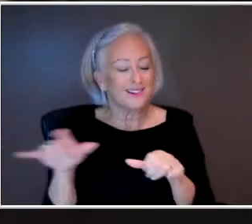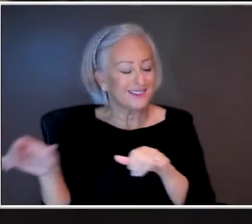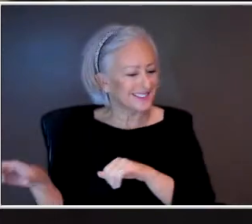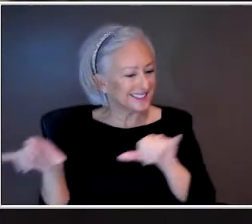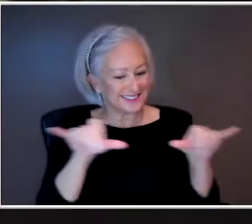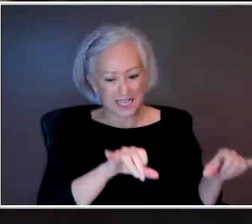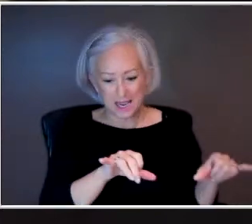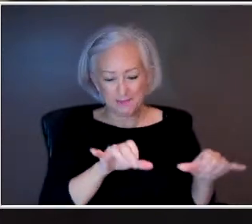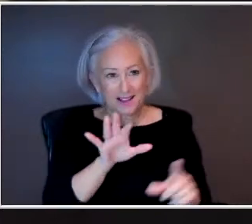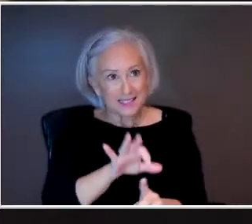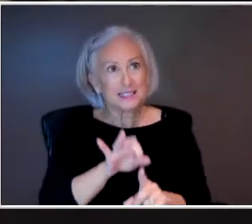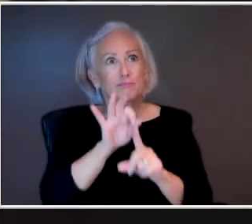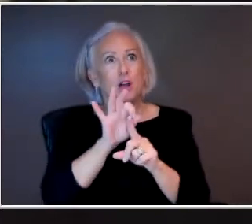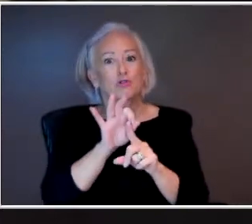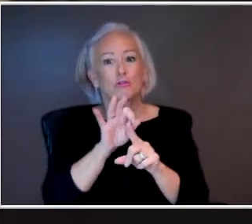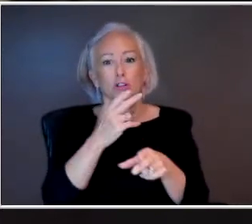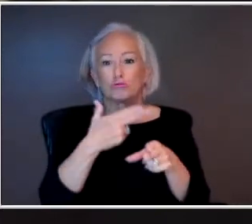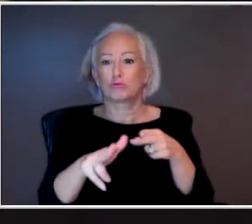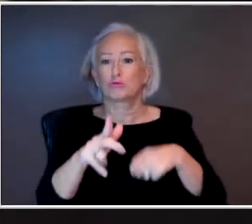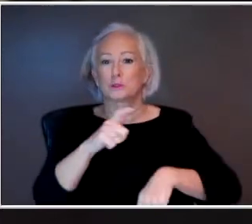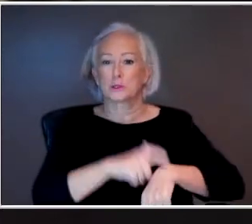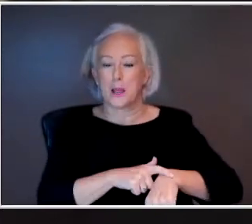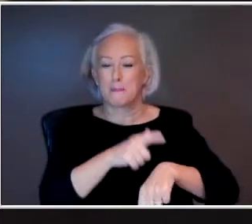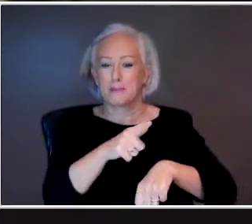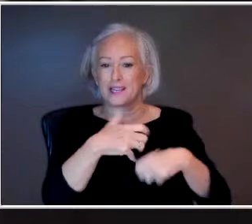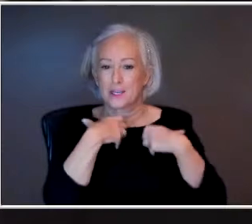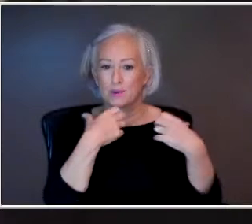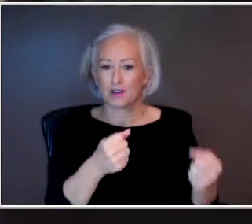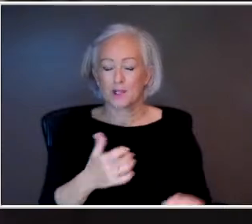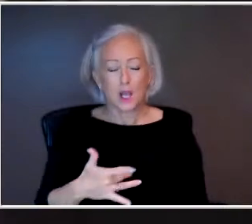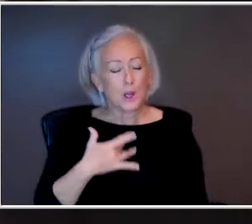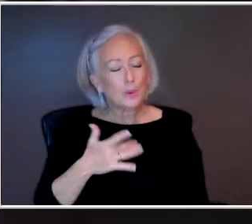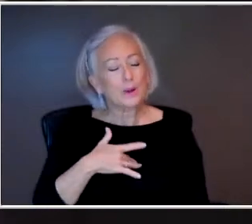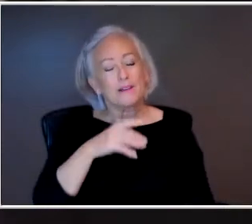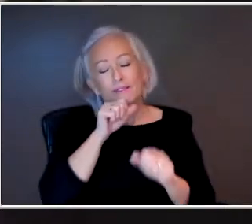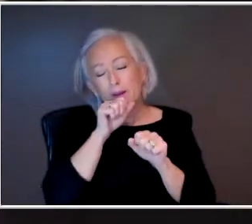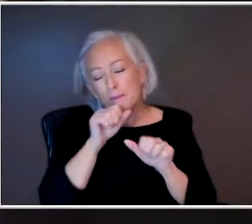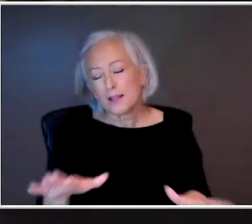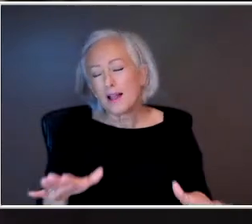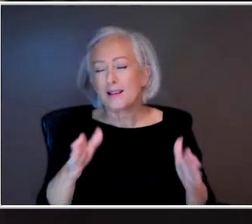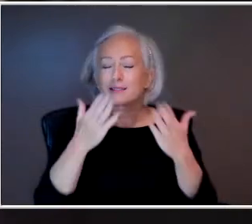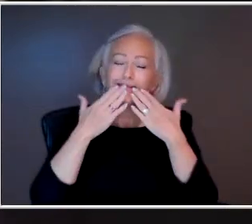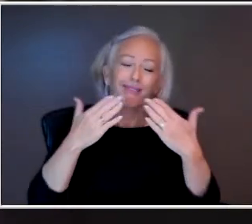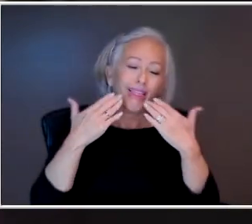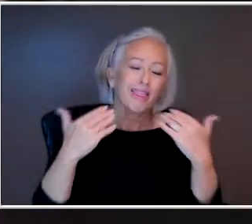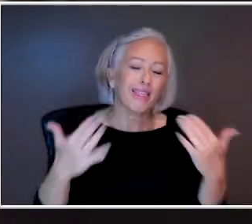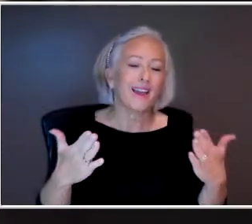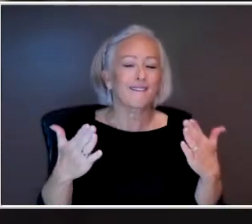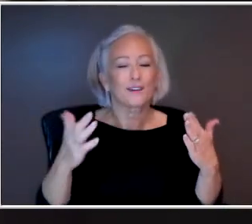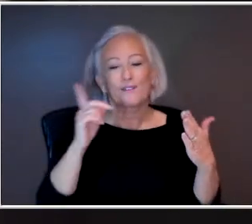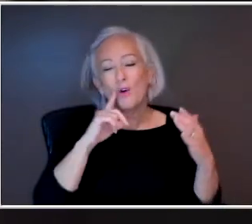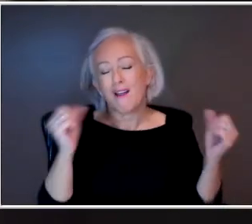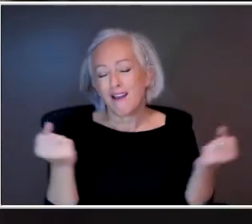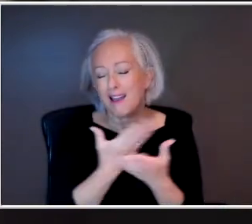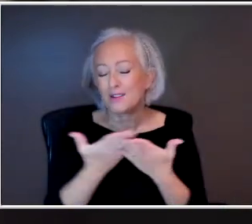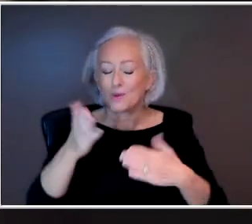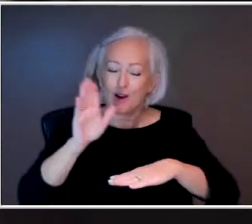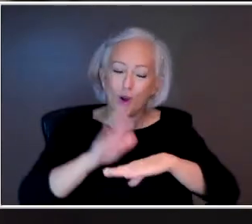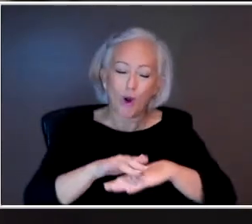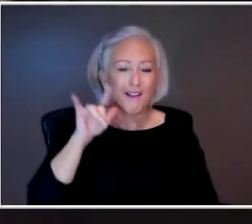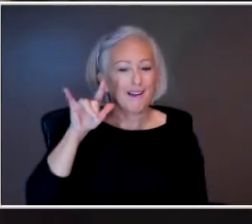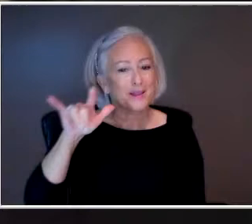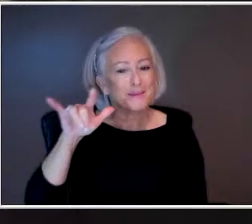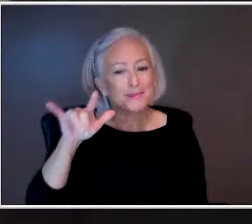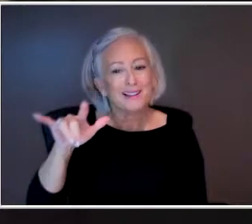recovered. So we're just very blessed and thankful that everybody on that plane